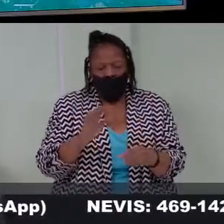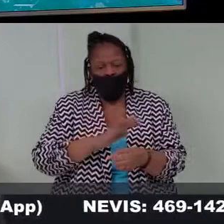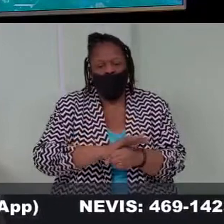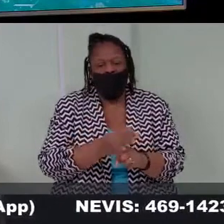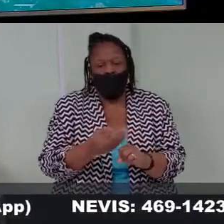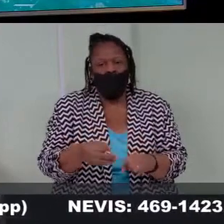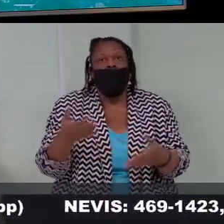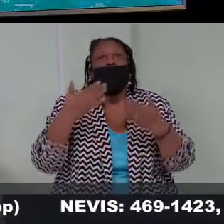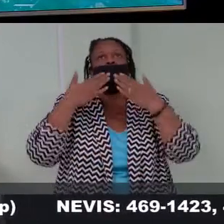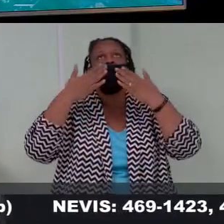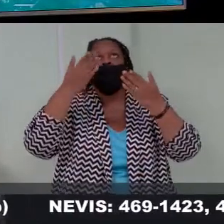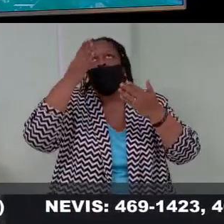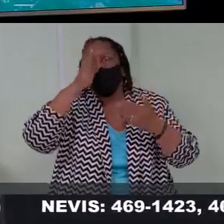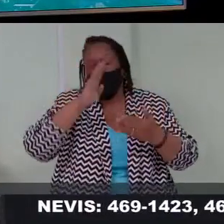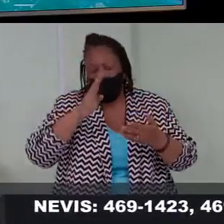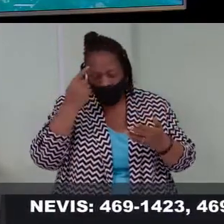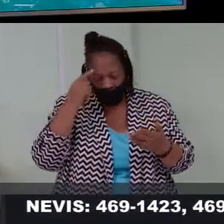this.